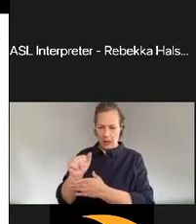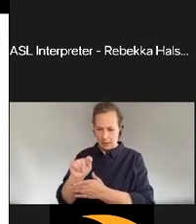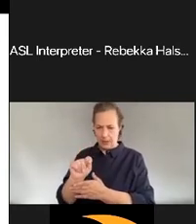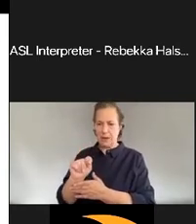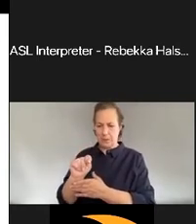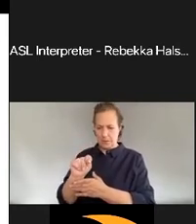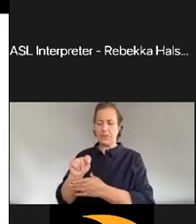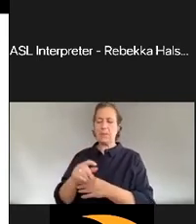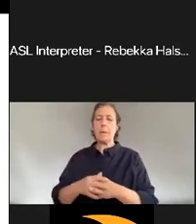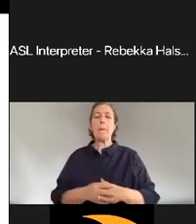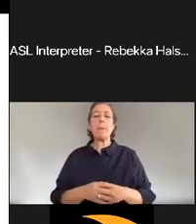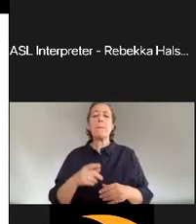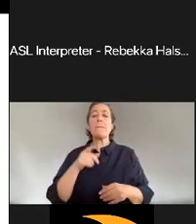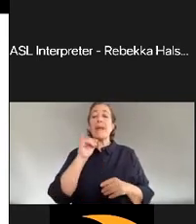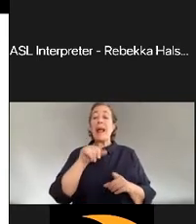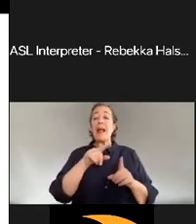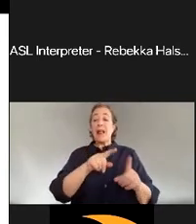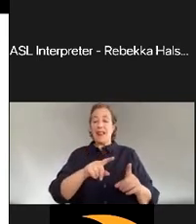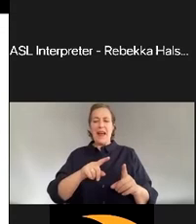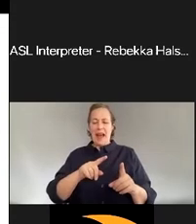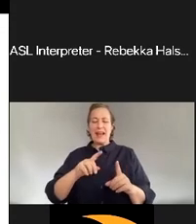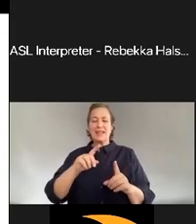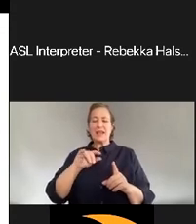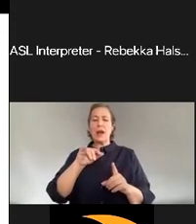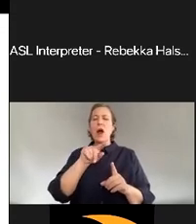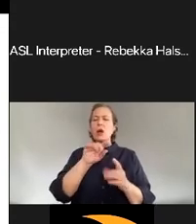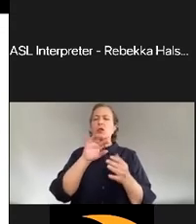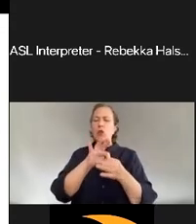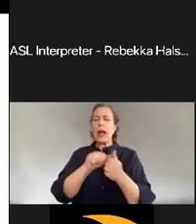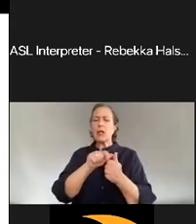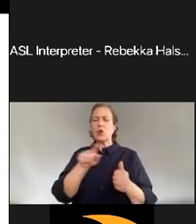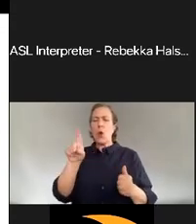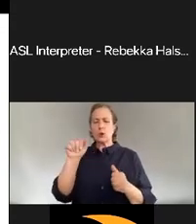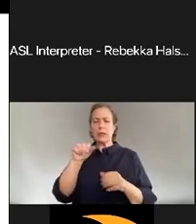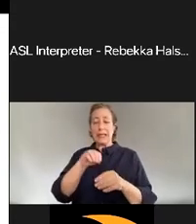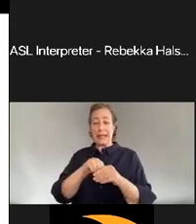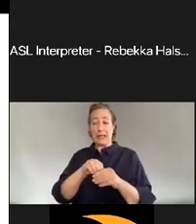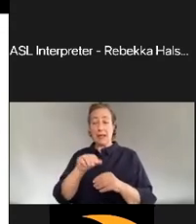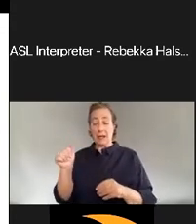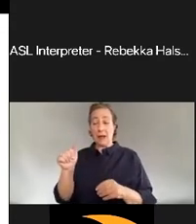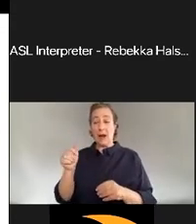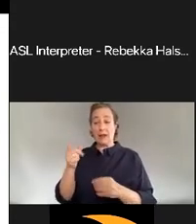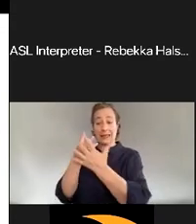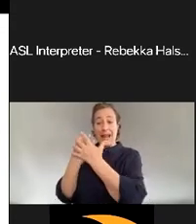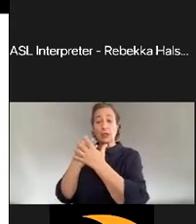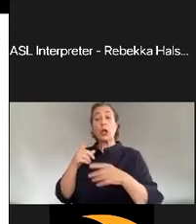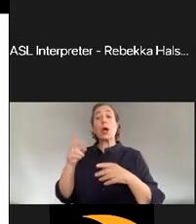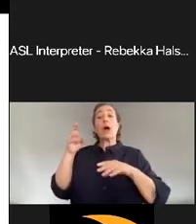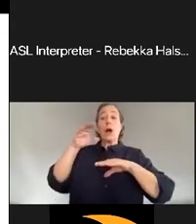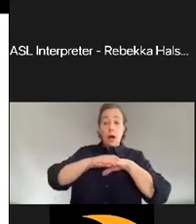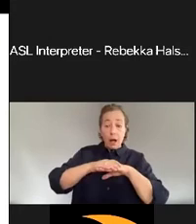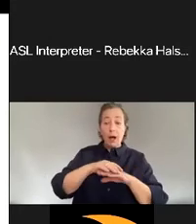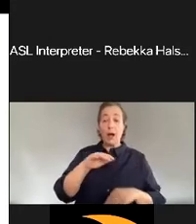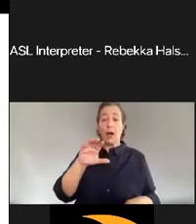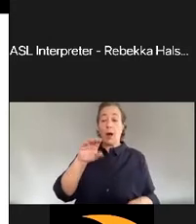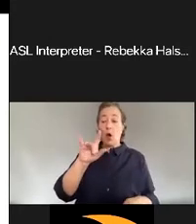health disabilities were held in detention. But with COVID, it turned into a class action where